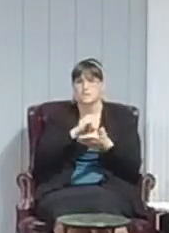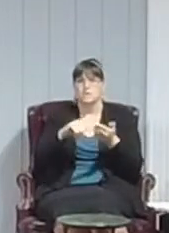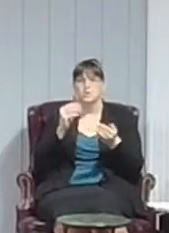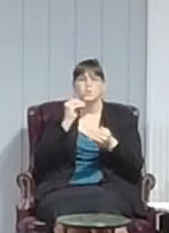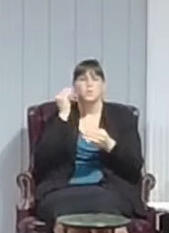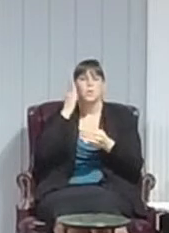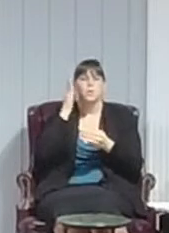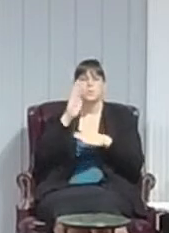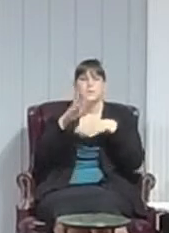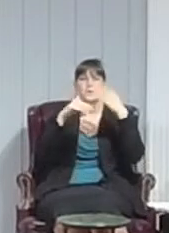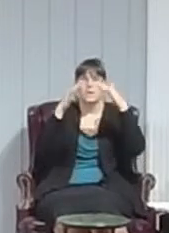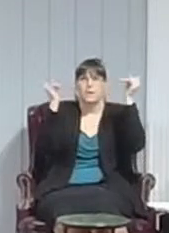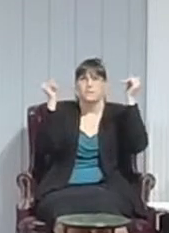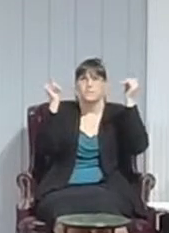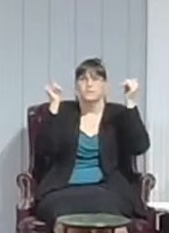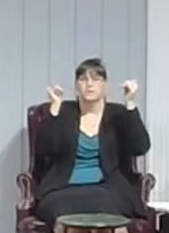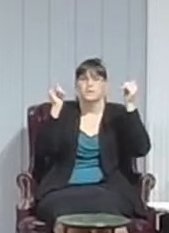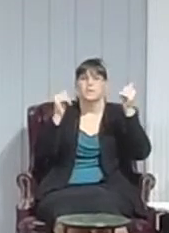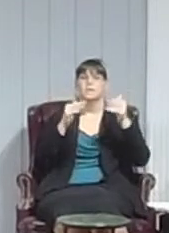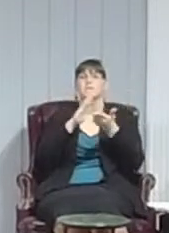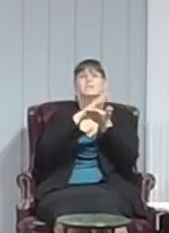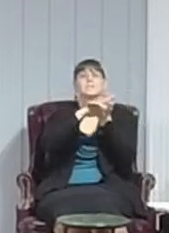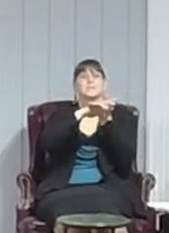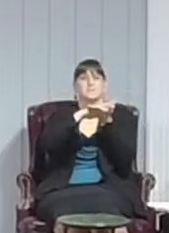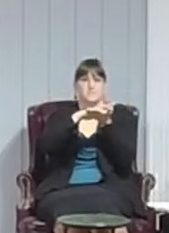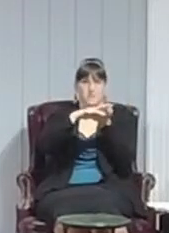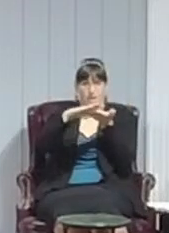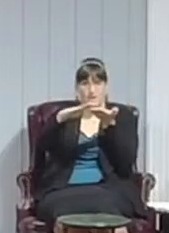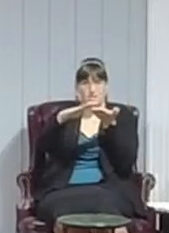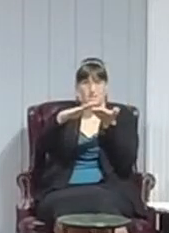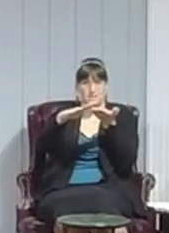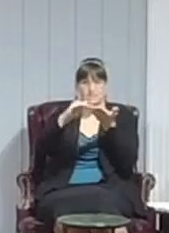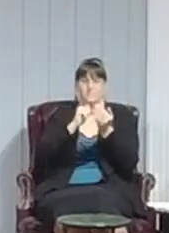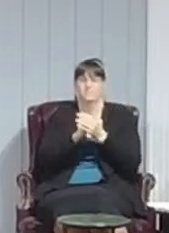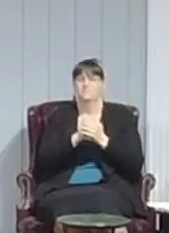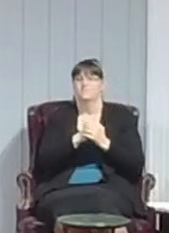heaven is nice.